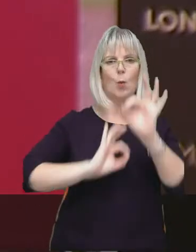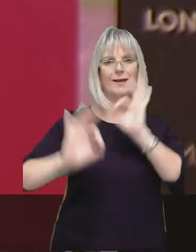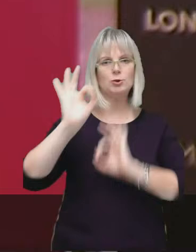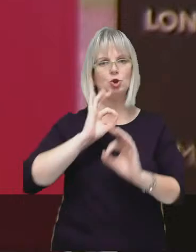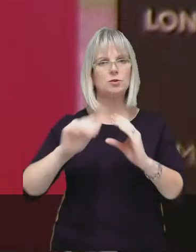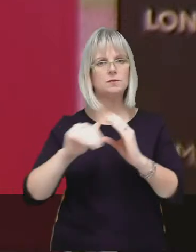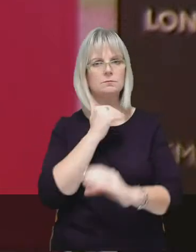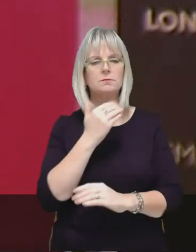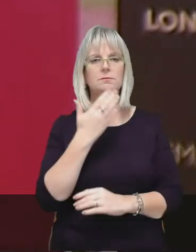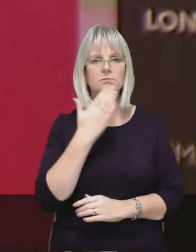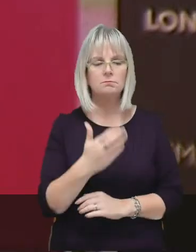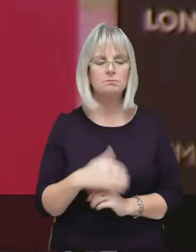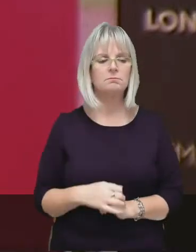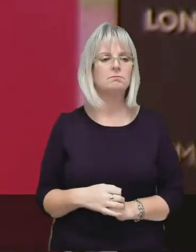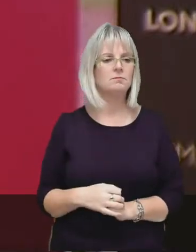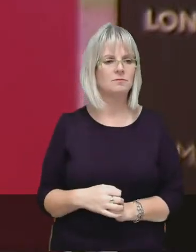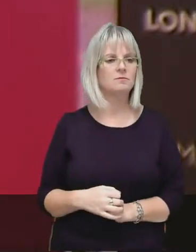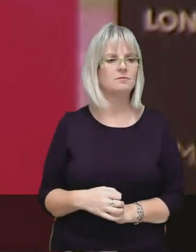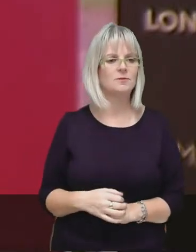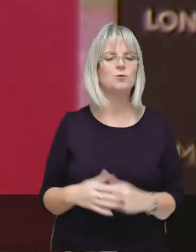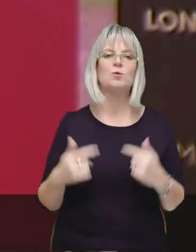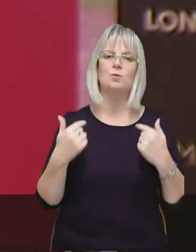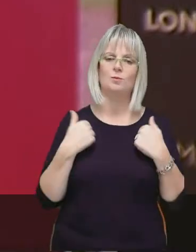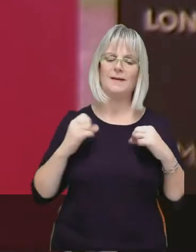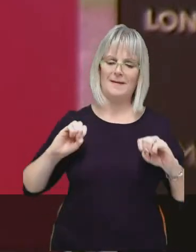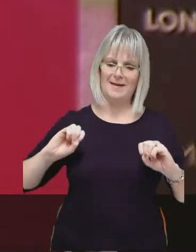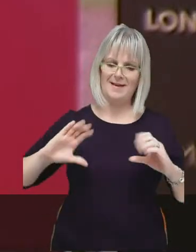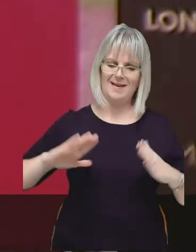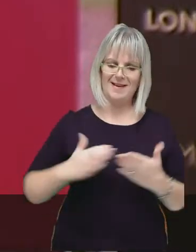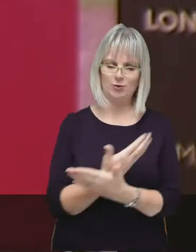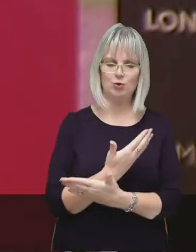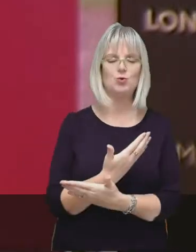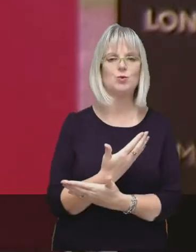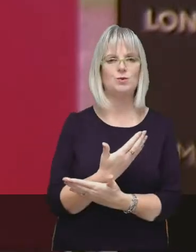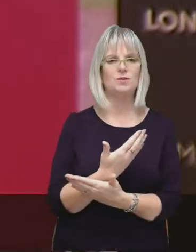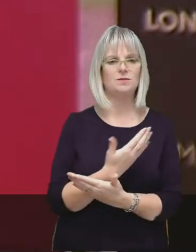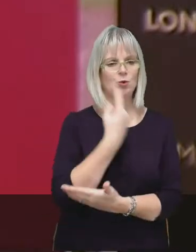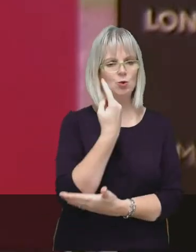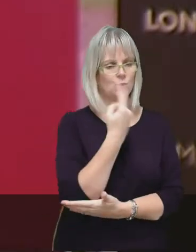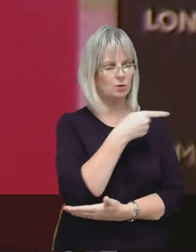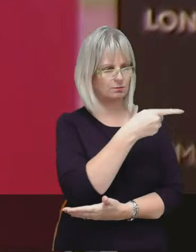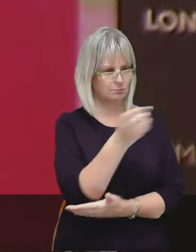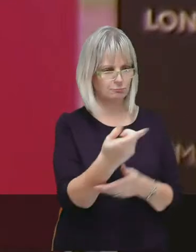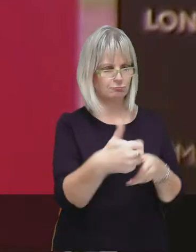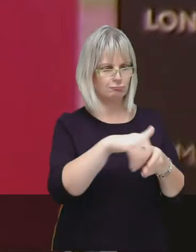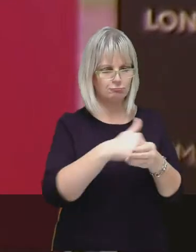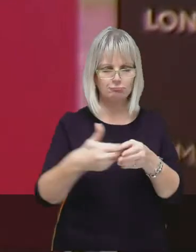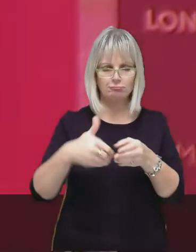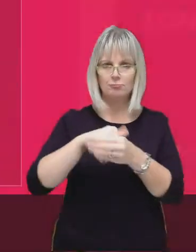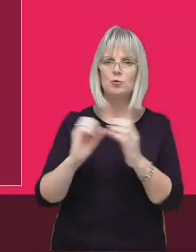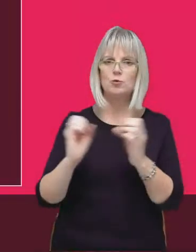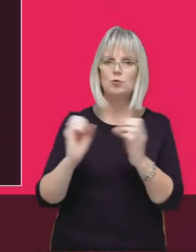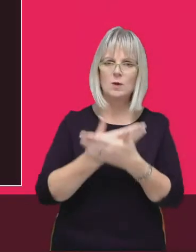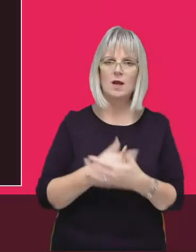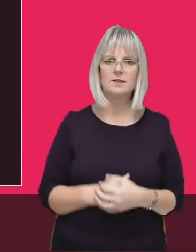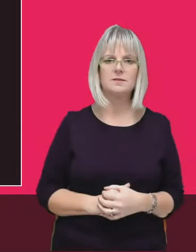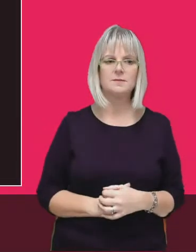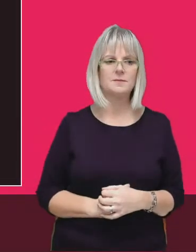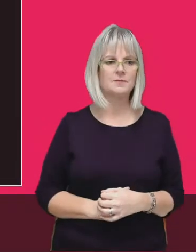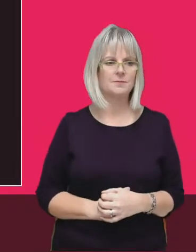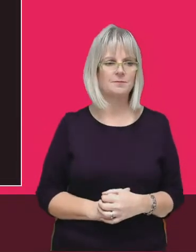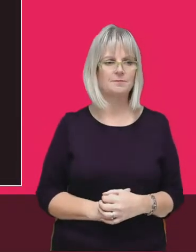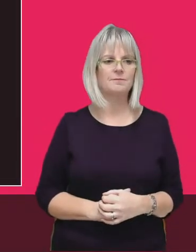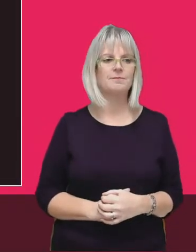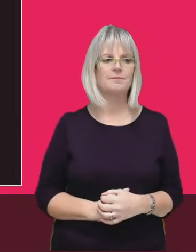us virtually tonight, our London Assembly members. And they are Tony Arbour, who's the Deputy Chair